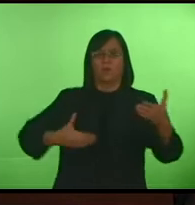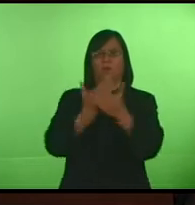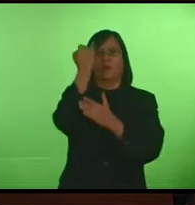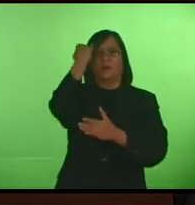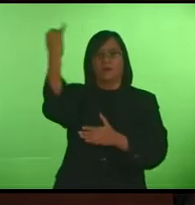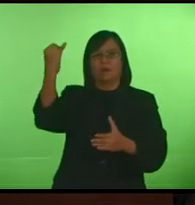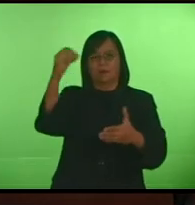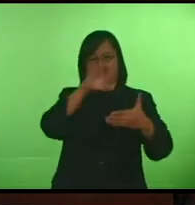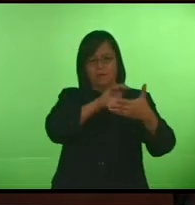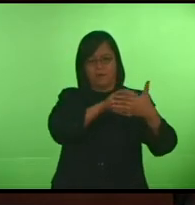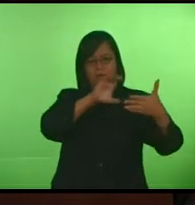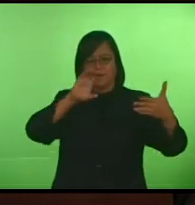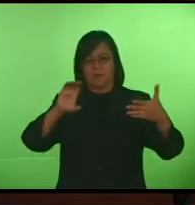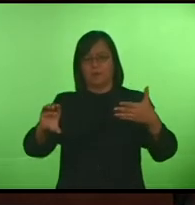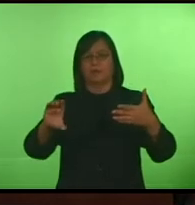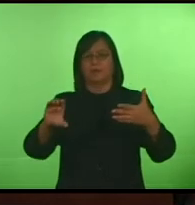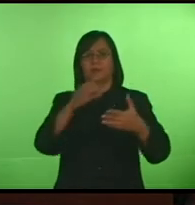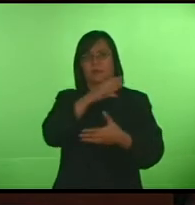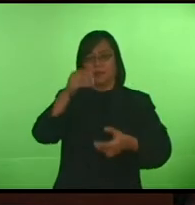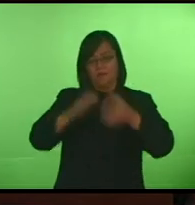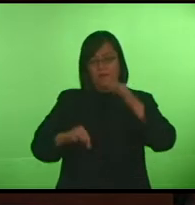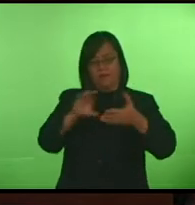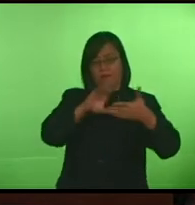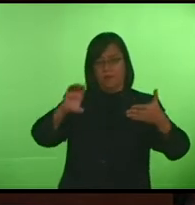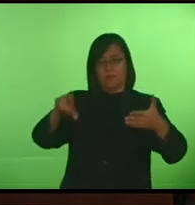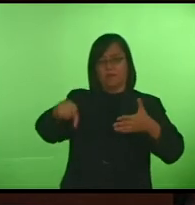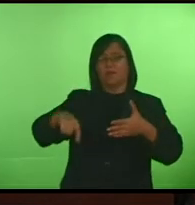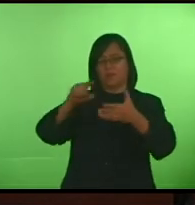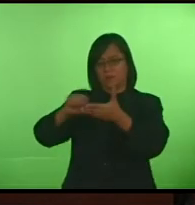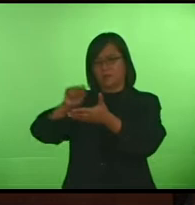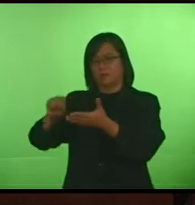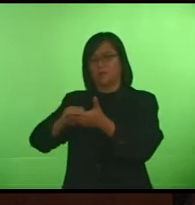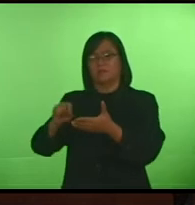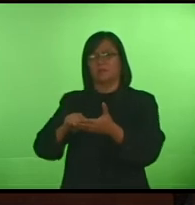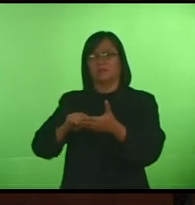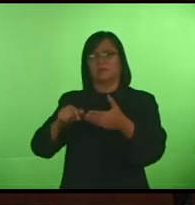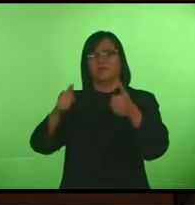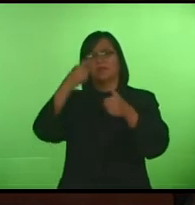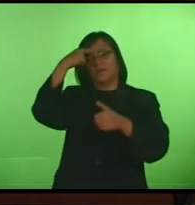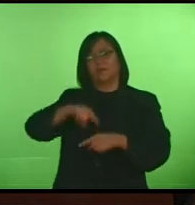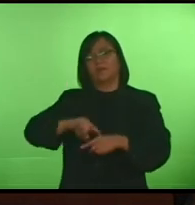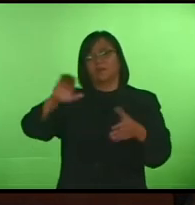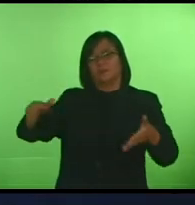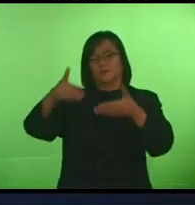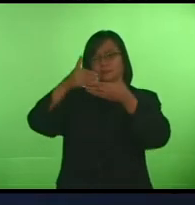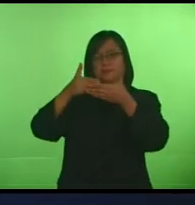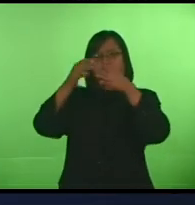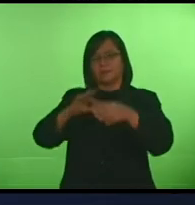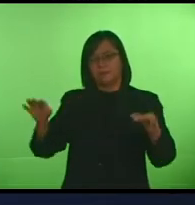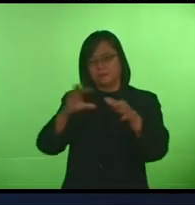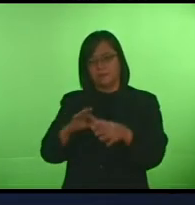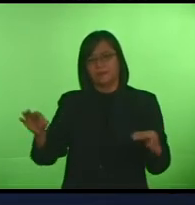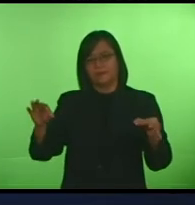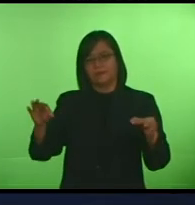if the paragraph you are working on is the introductory paragraph of an essay,